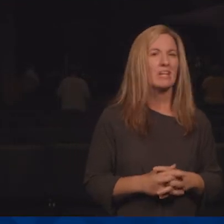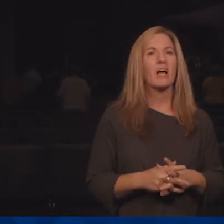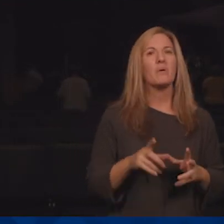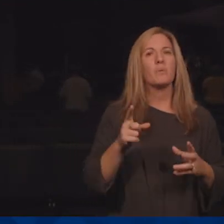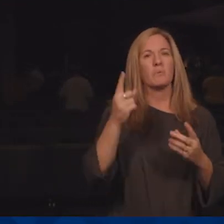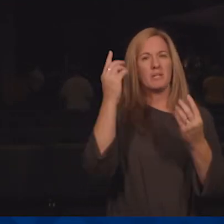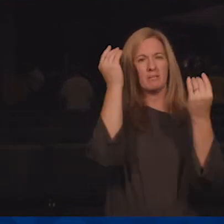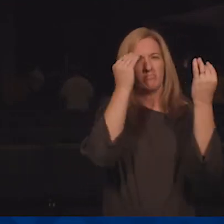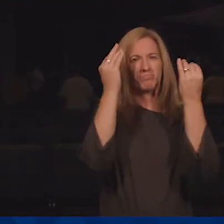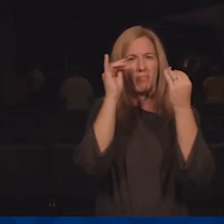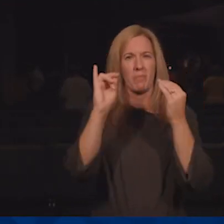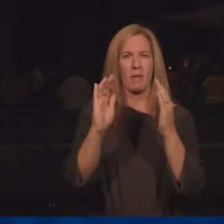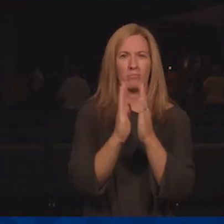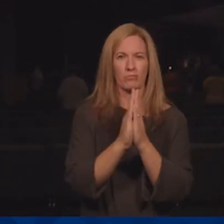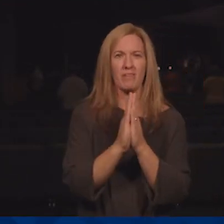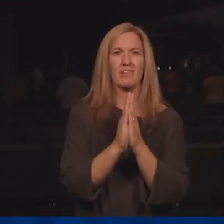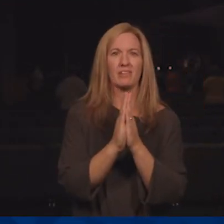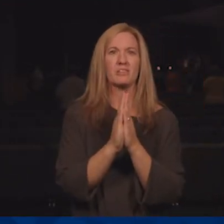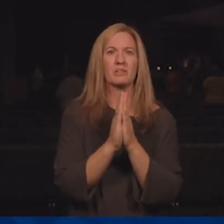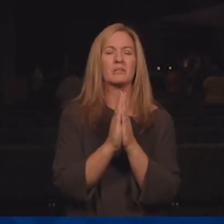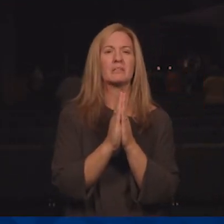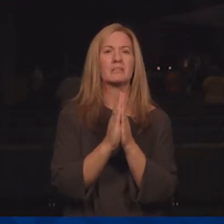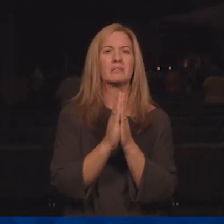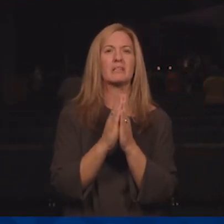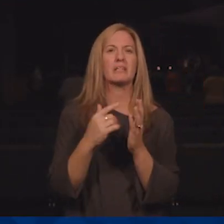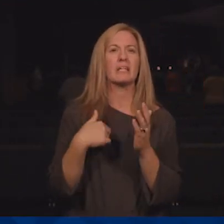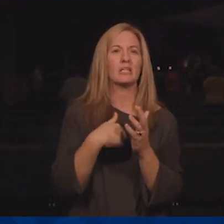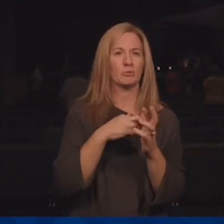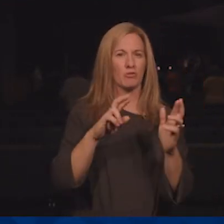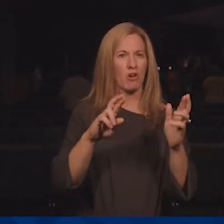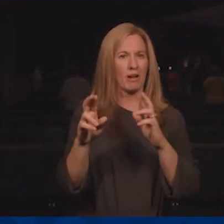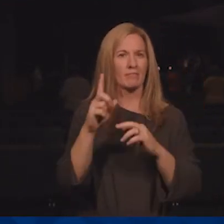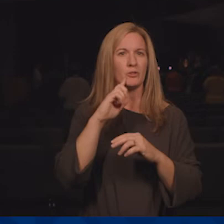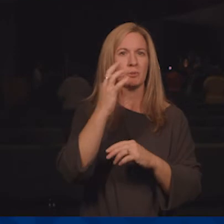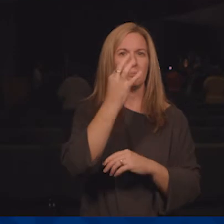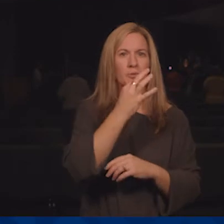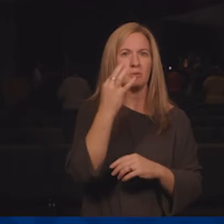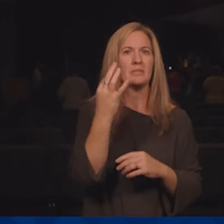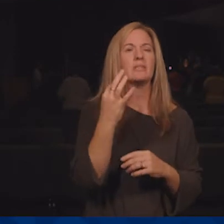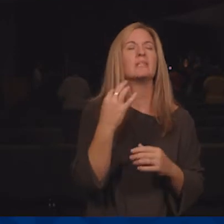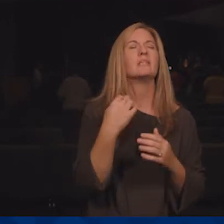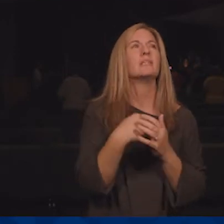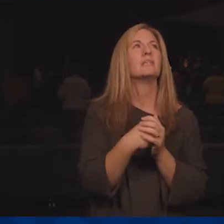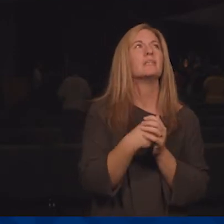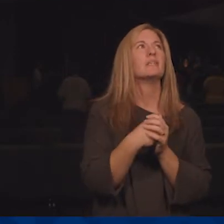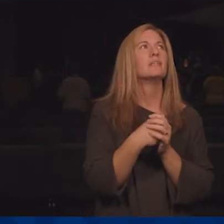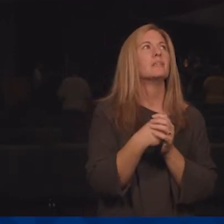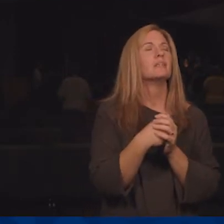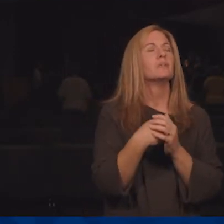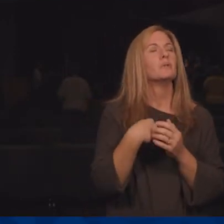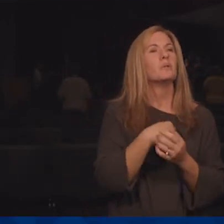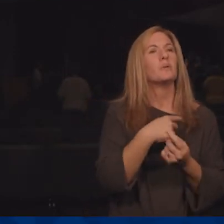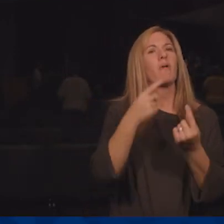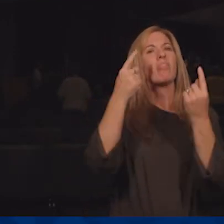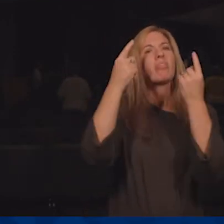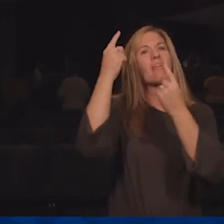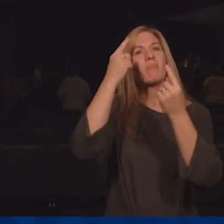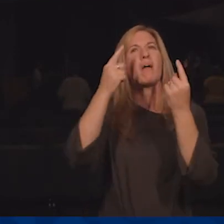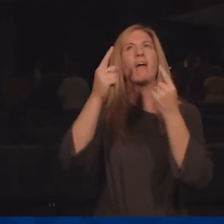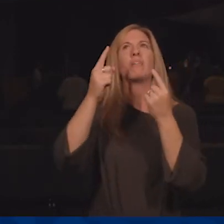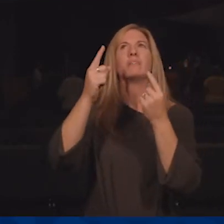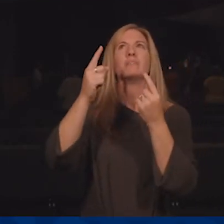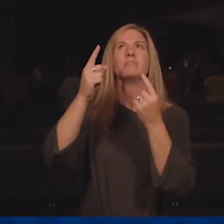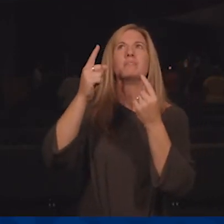prayer, as we come to the communion table, we come and we think of the gift of